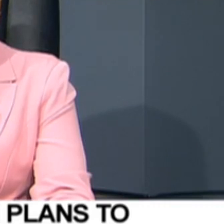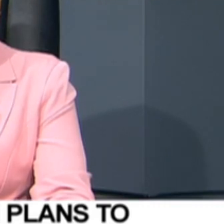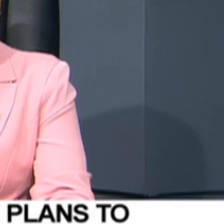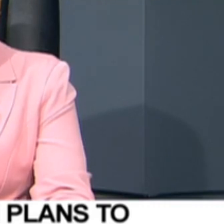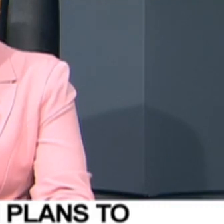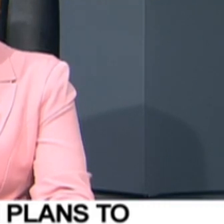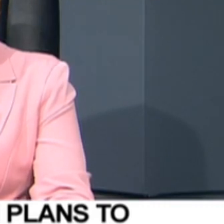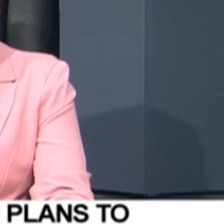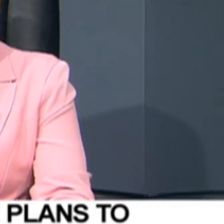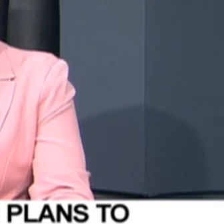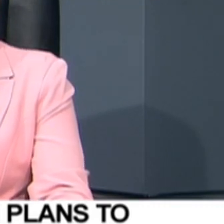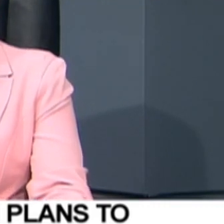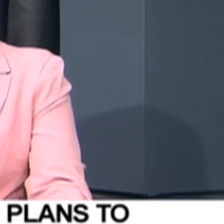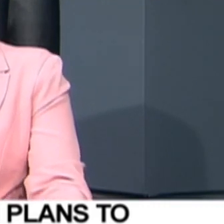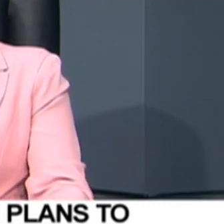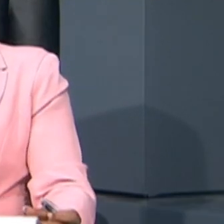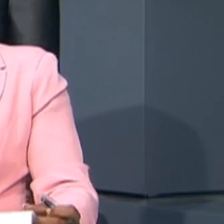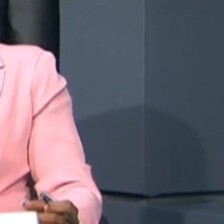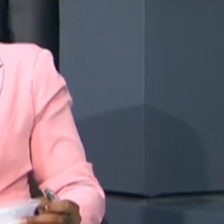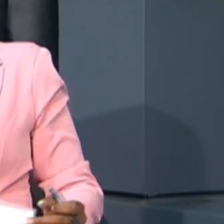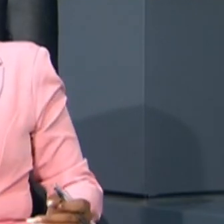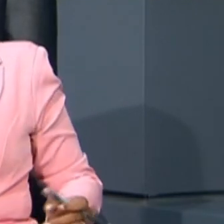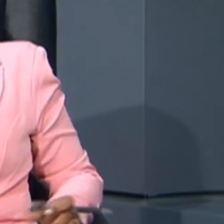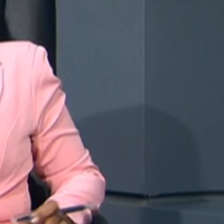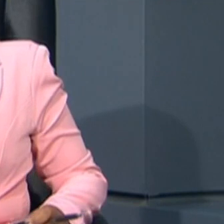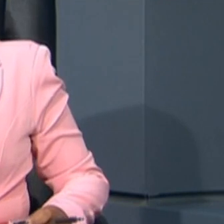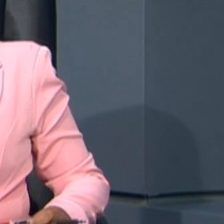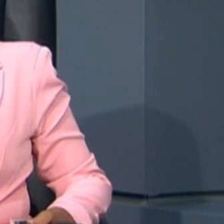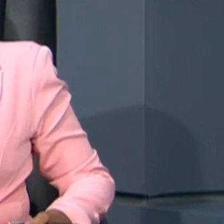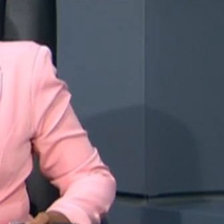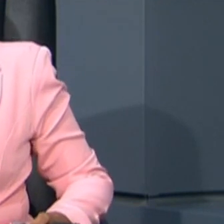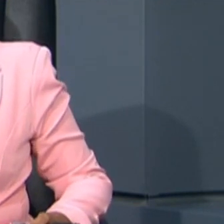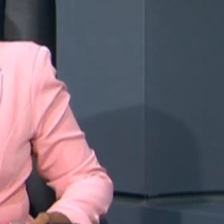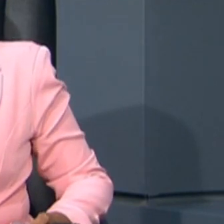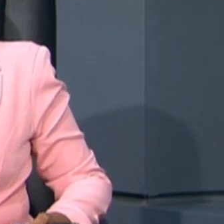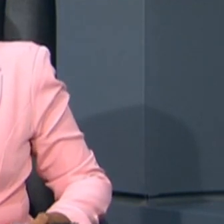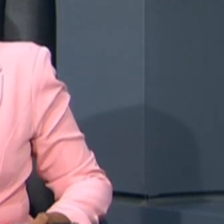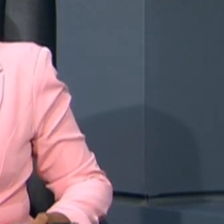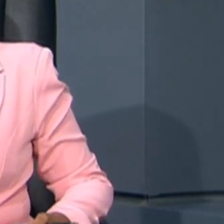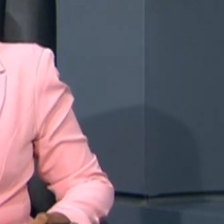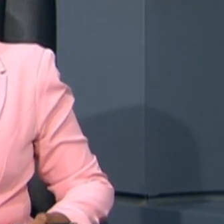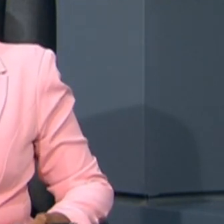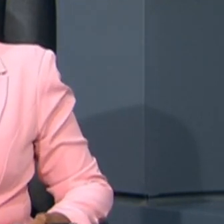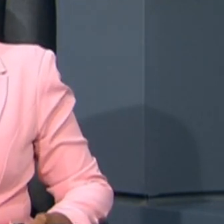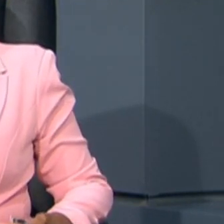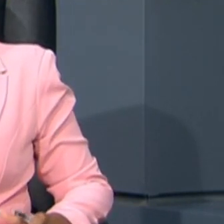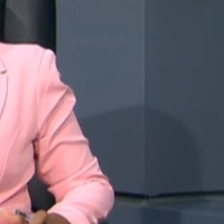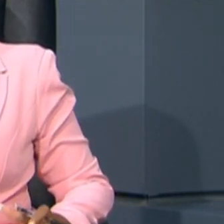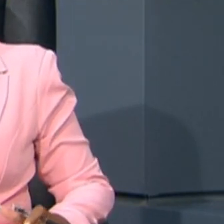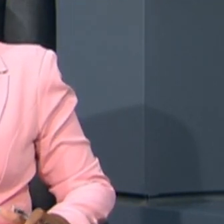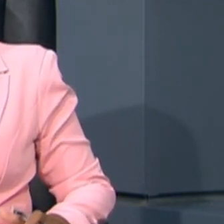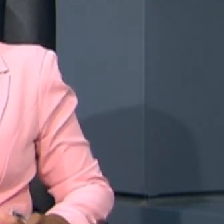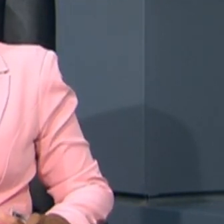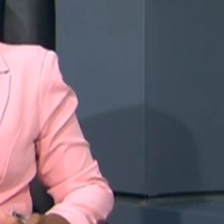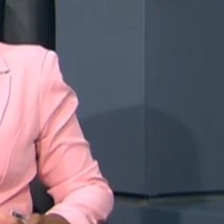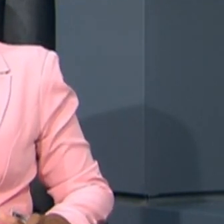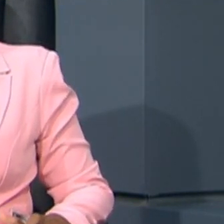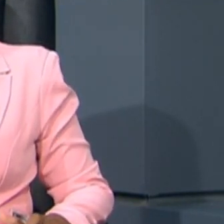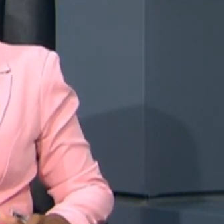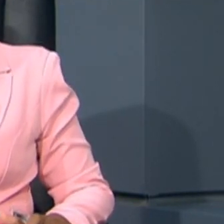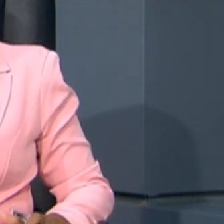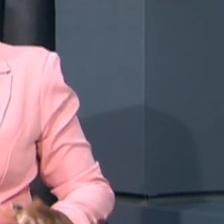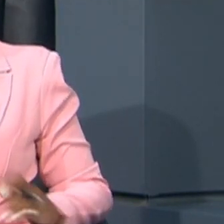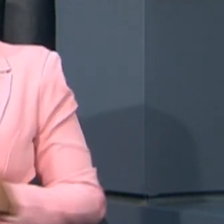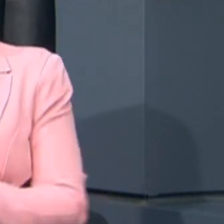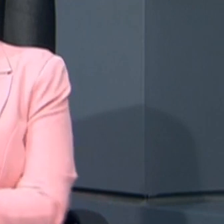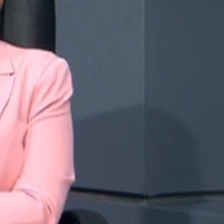particular briefing, but due to time constraints, I believe that my colleagues coming up next will certainly dwell a bit on what came out of that briefing. And